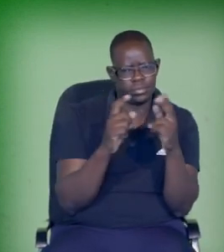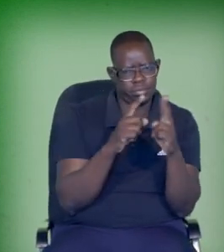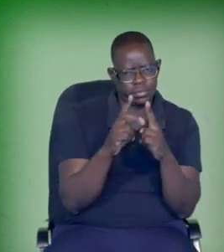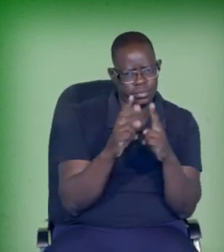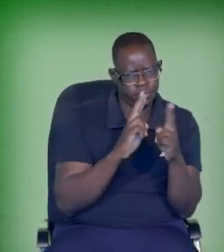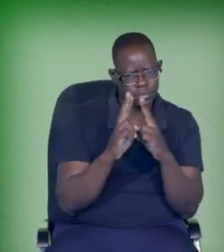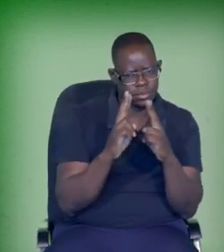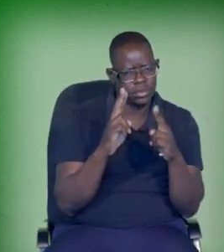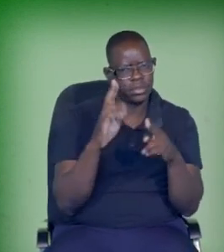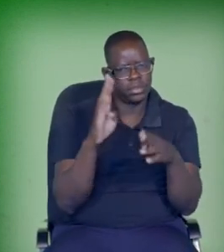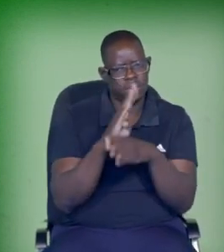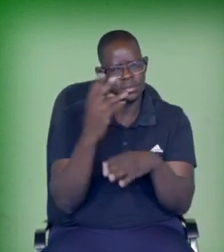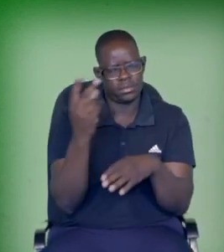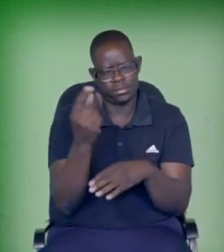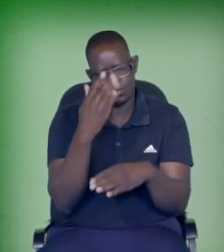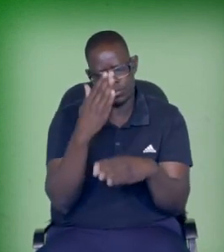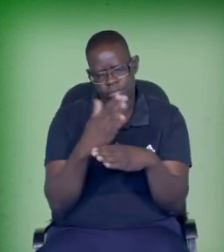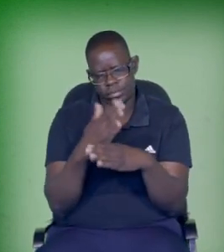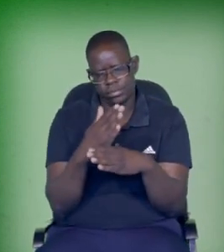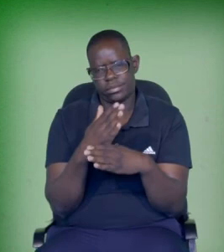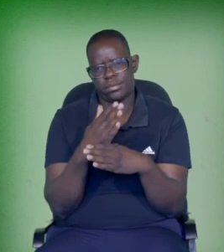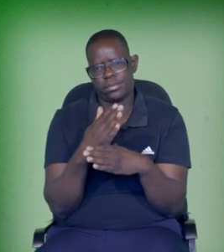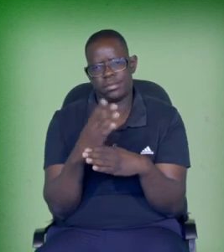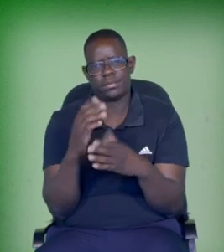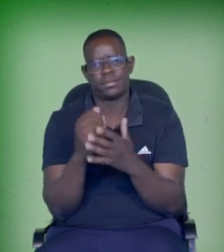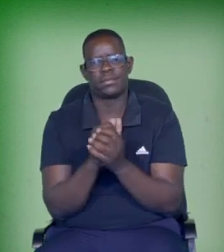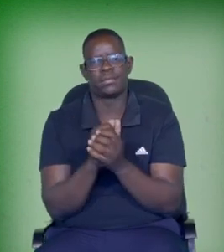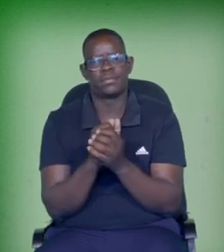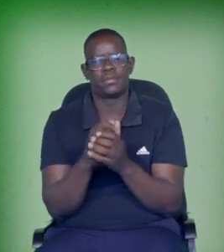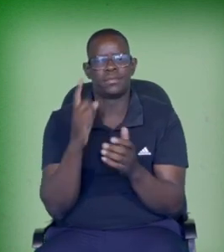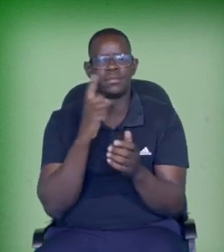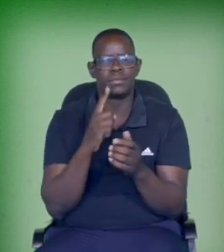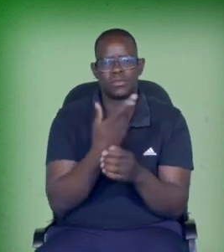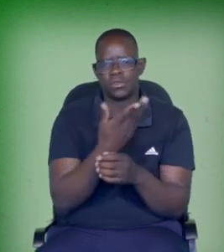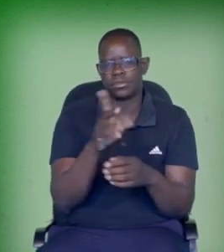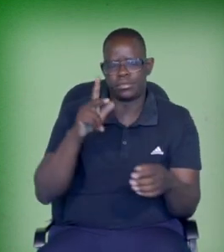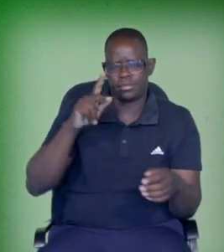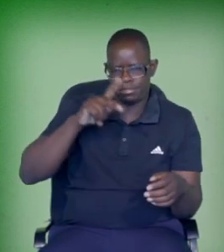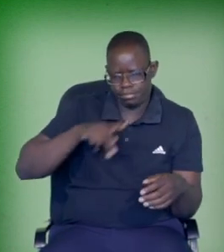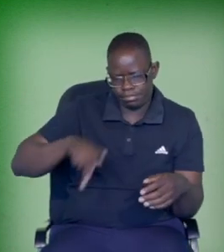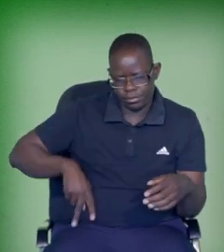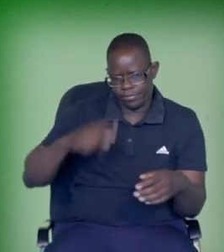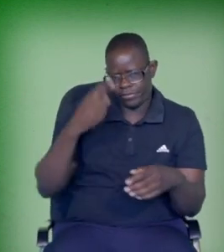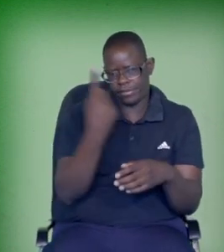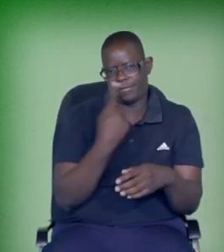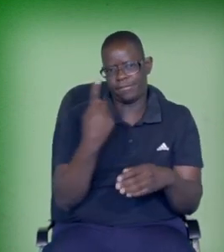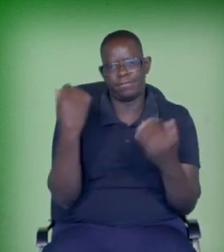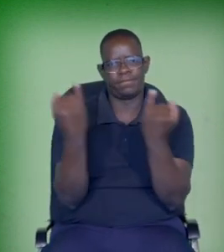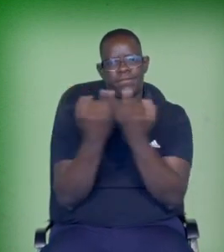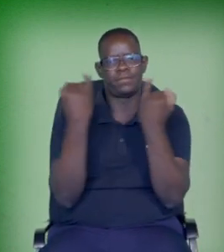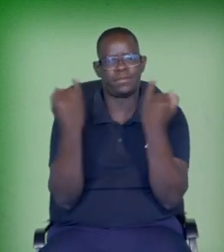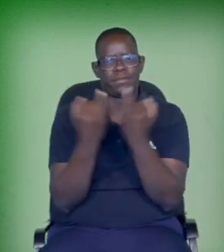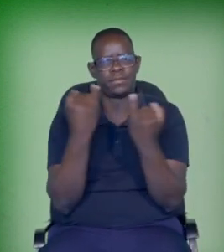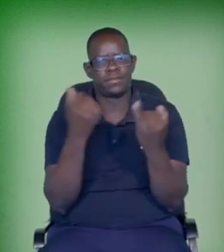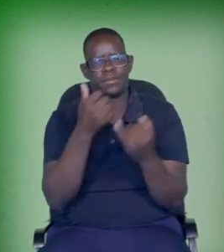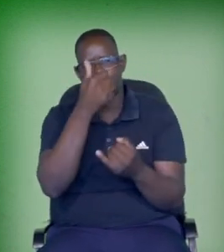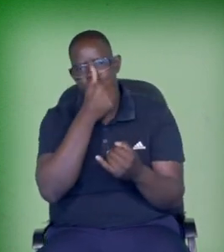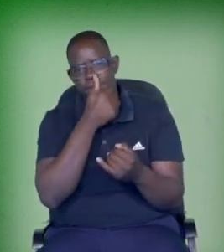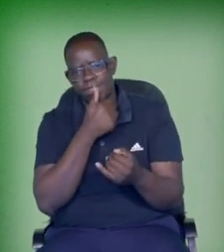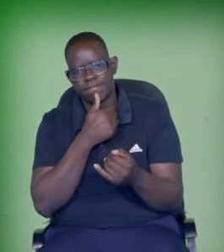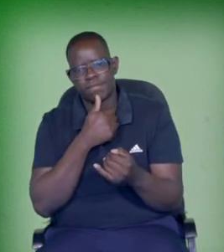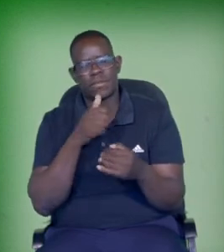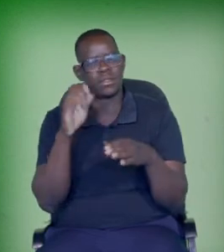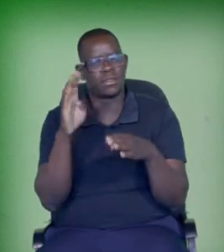with customers and employees. The owner takes all the profit. He enjoys complete privacy in